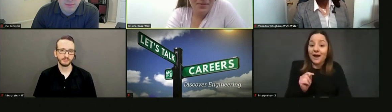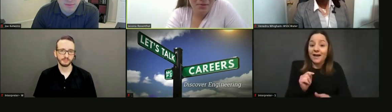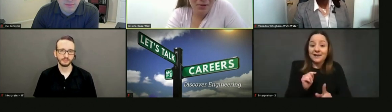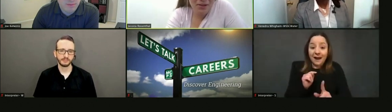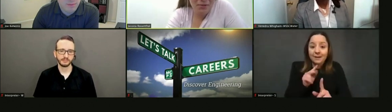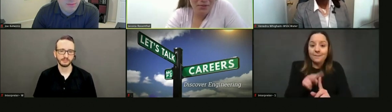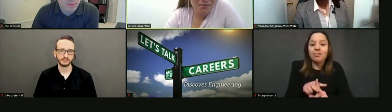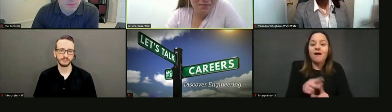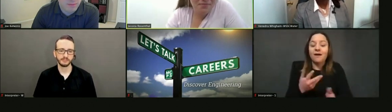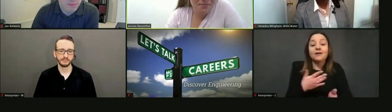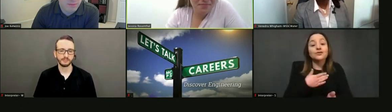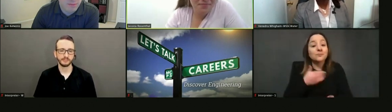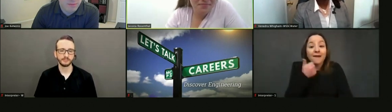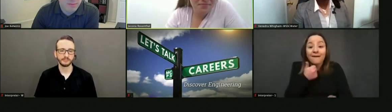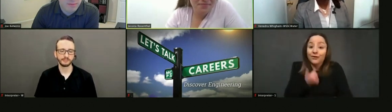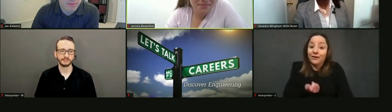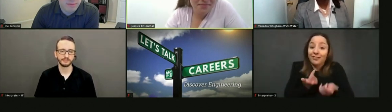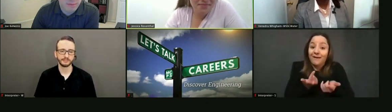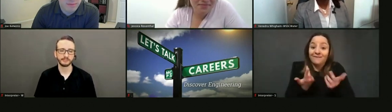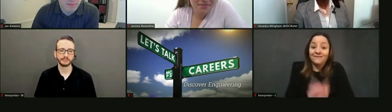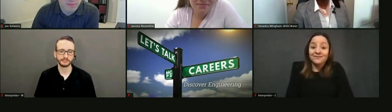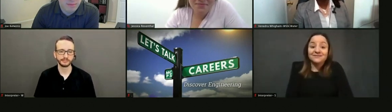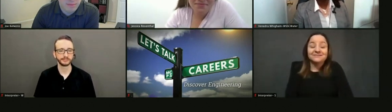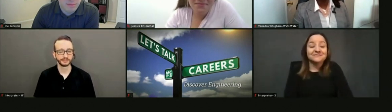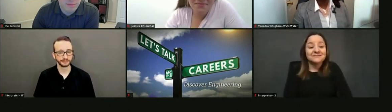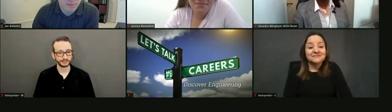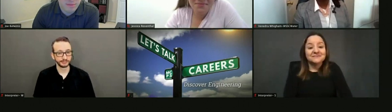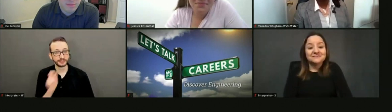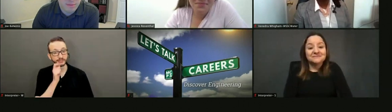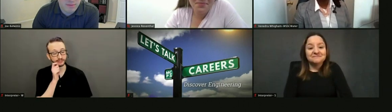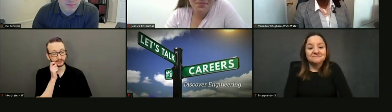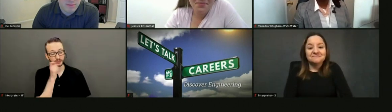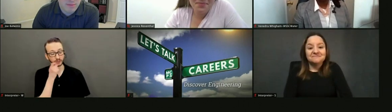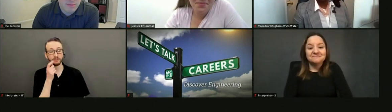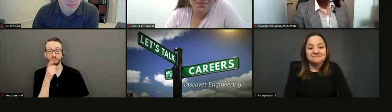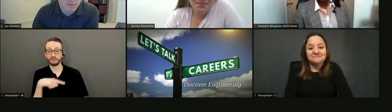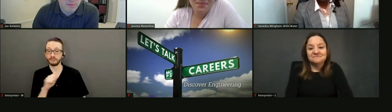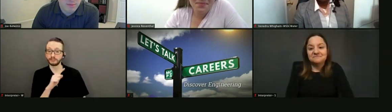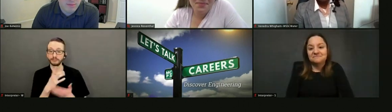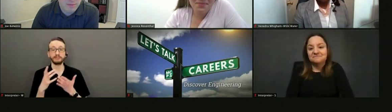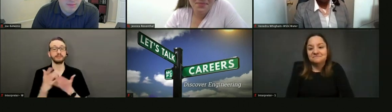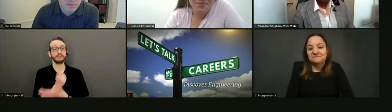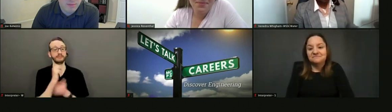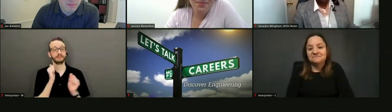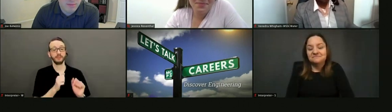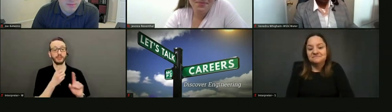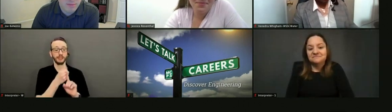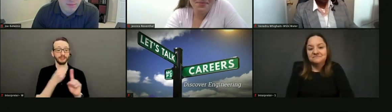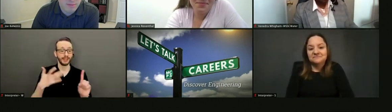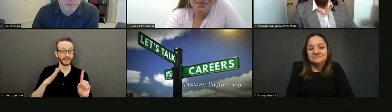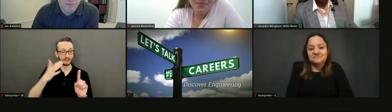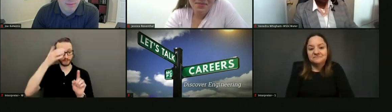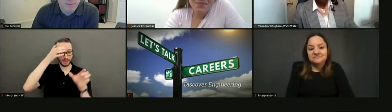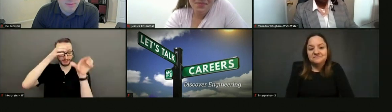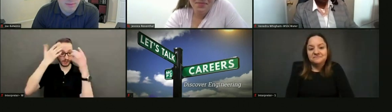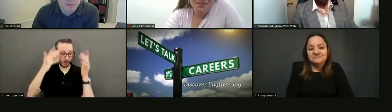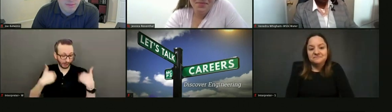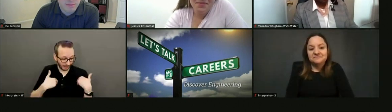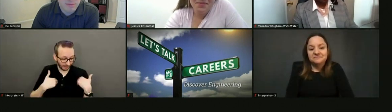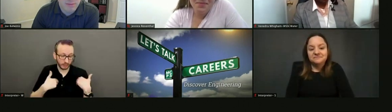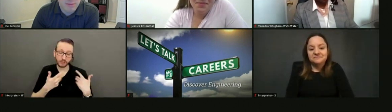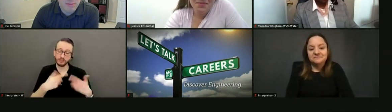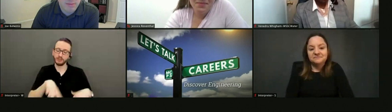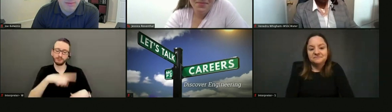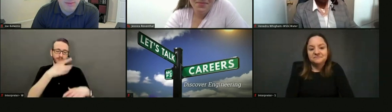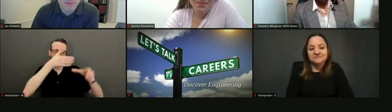my everyday life. That's cool that you guys got the chance to expand your knowledge that you already have, the extensive knowledge